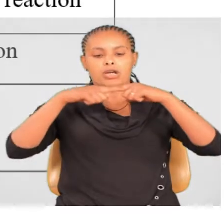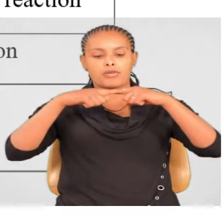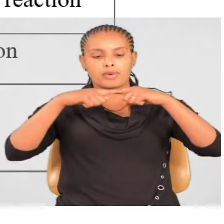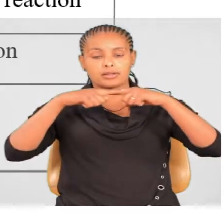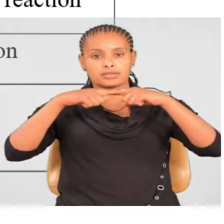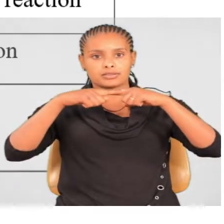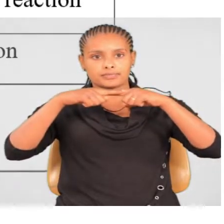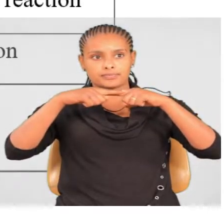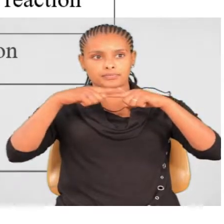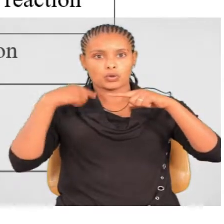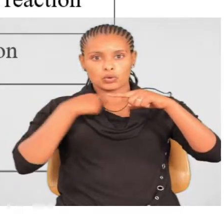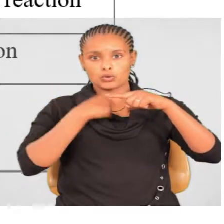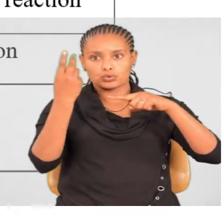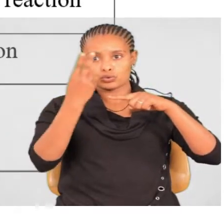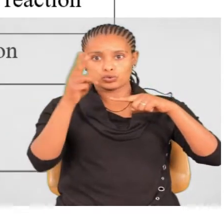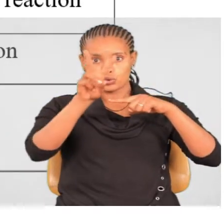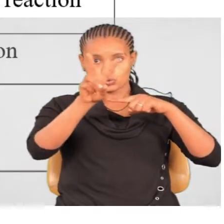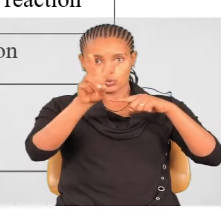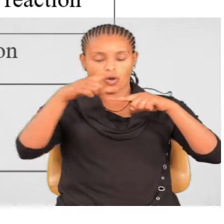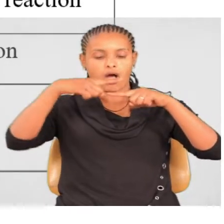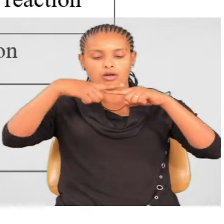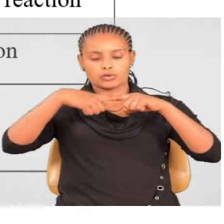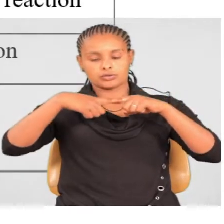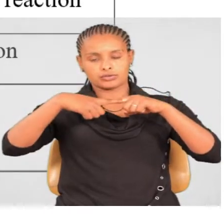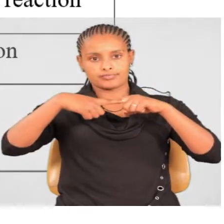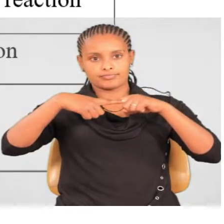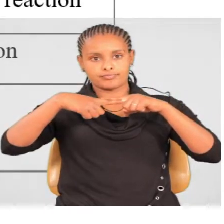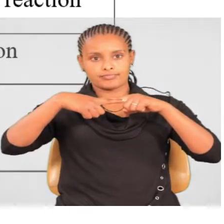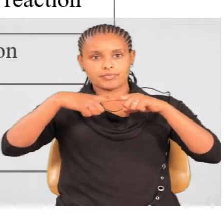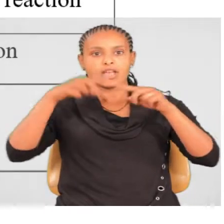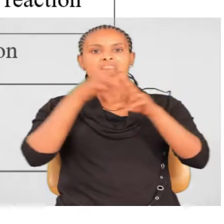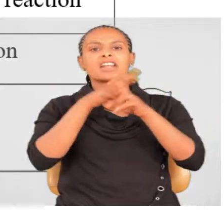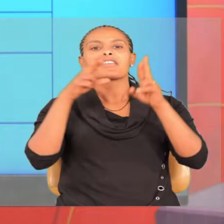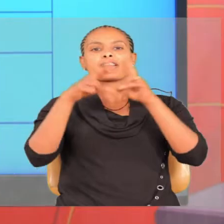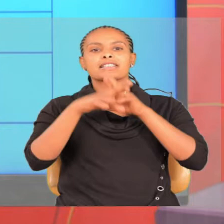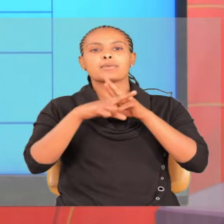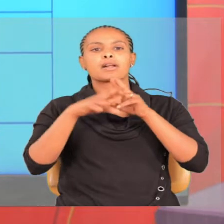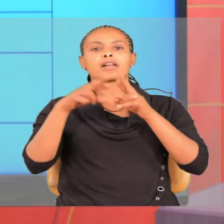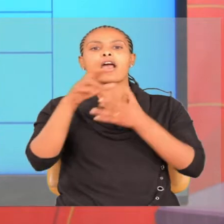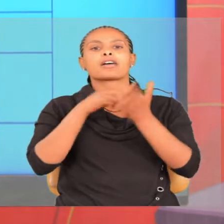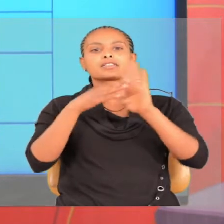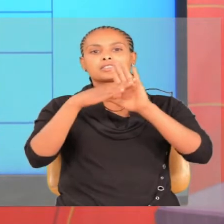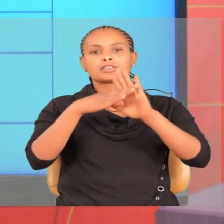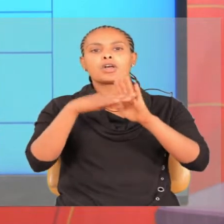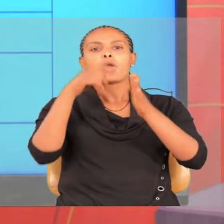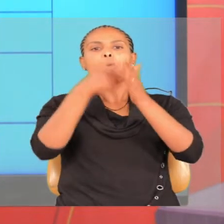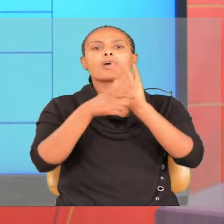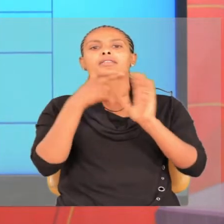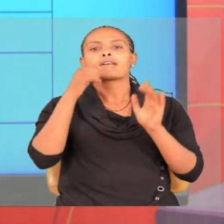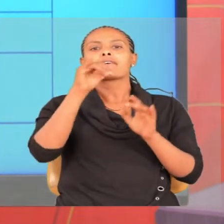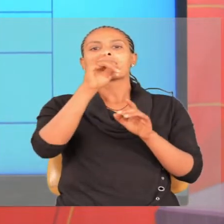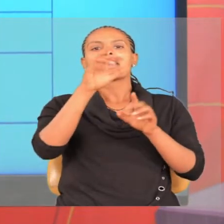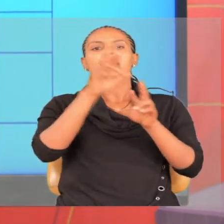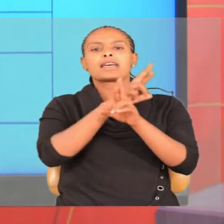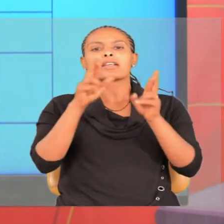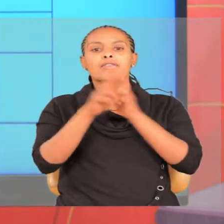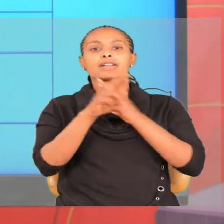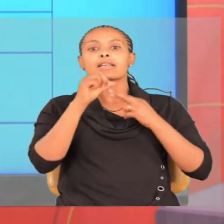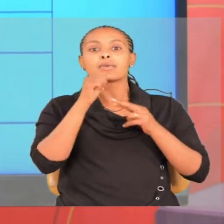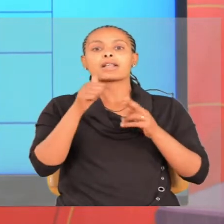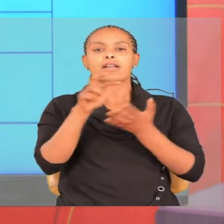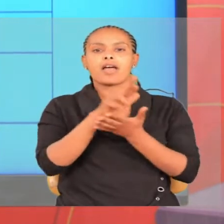see, we use this arrow for reversible reaction. What about irreversible